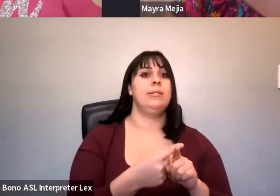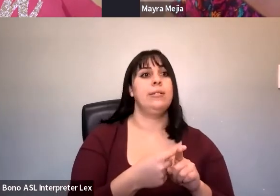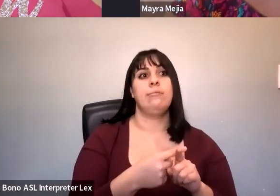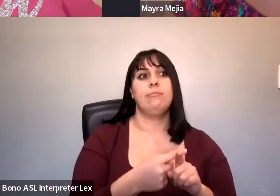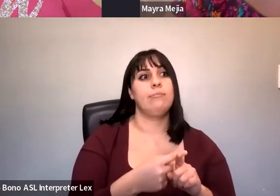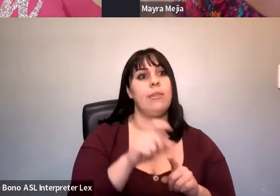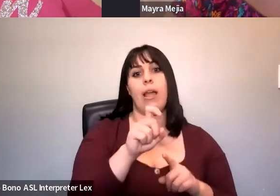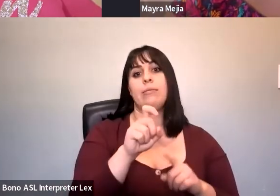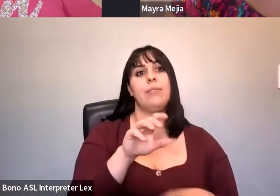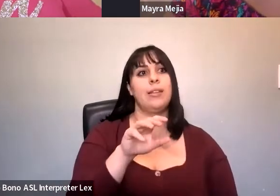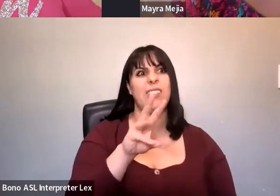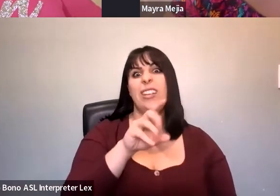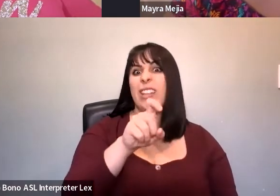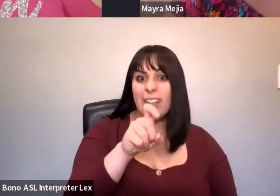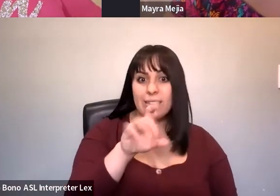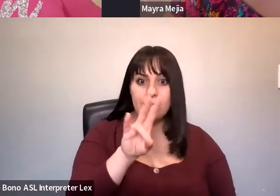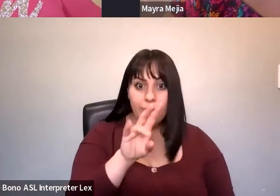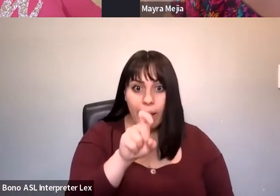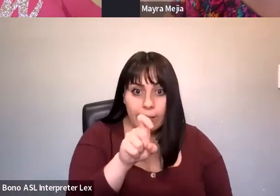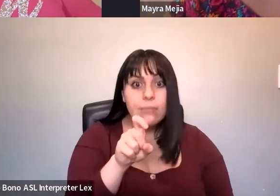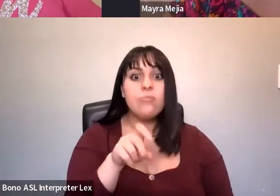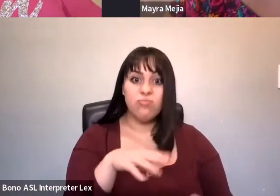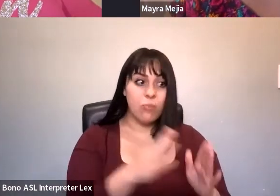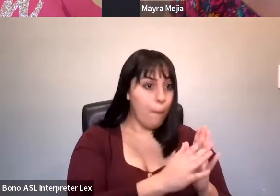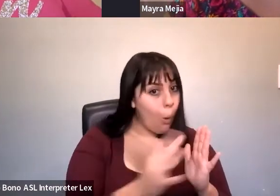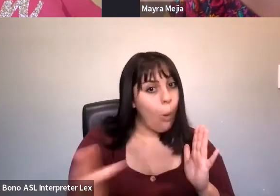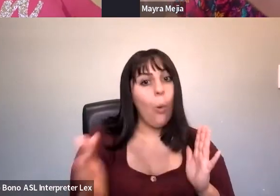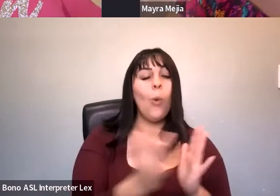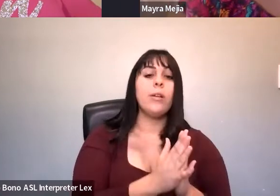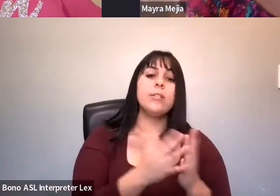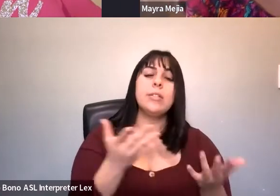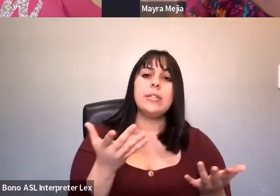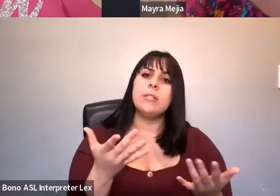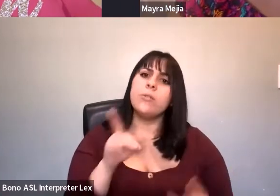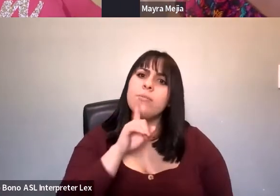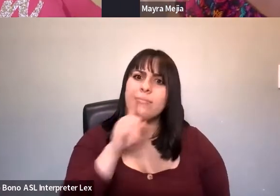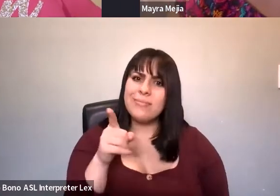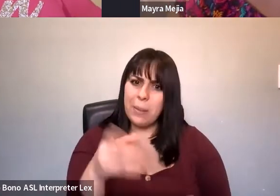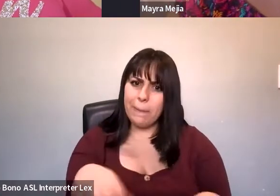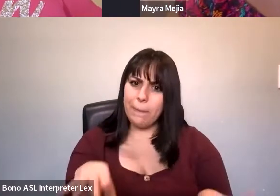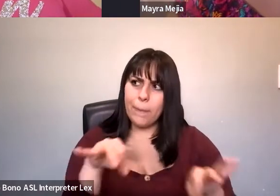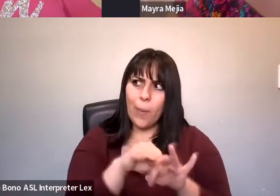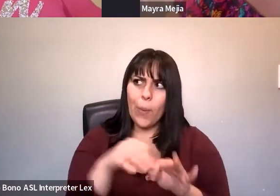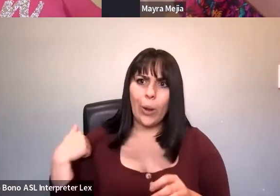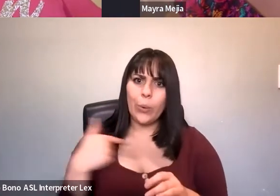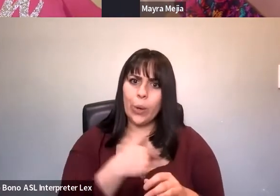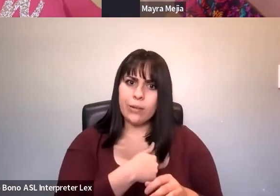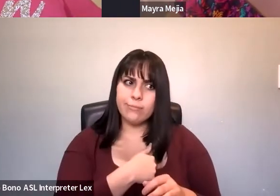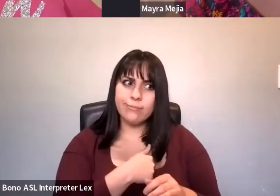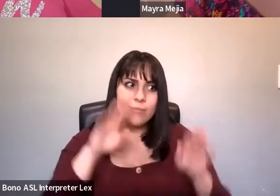but I think it's really important to have like a community-based approach to this,